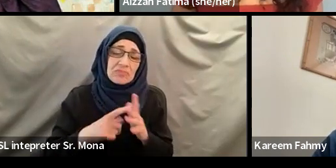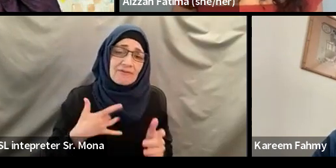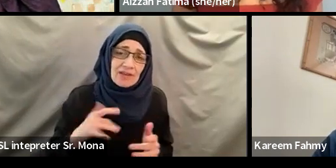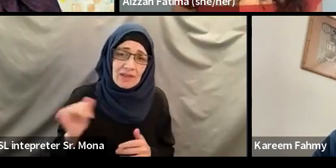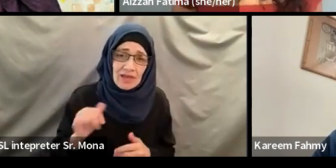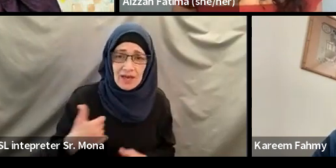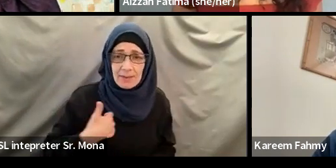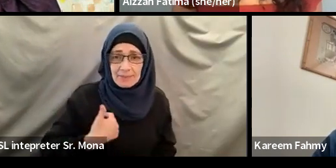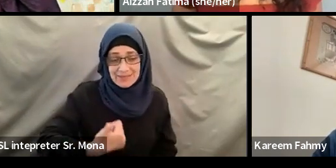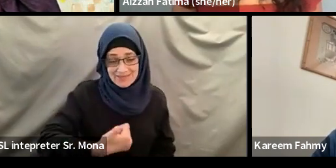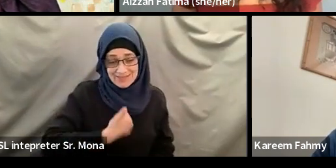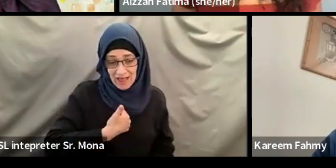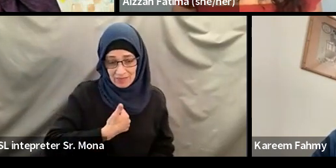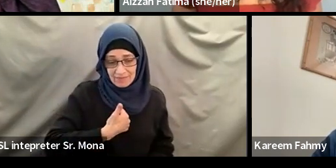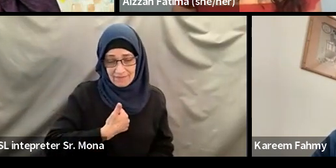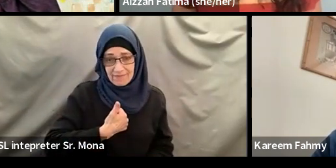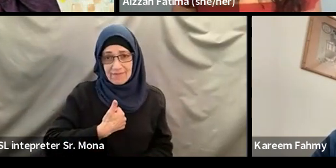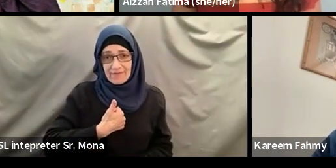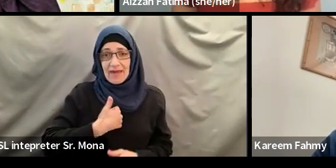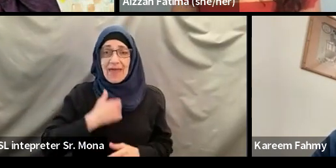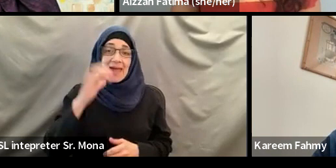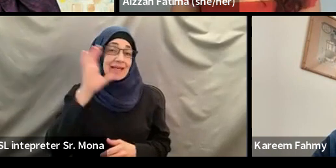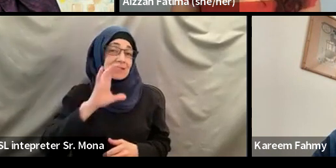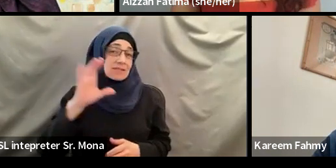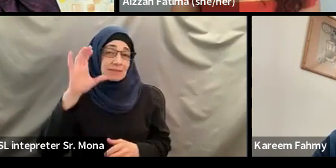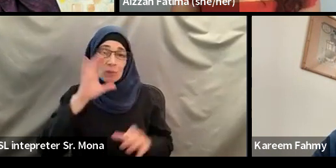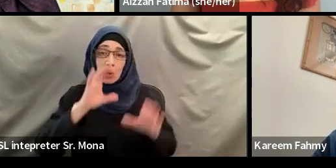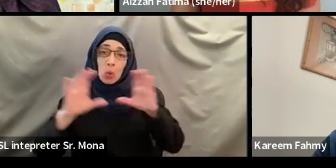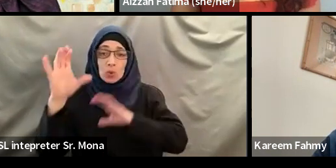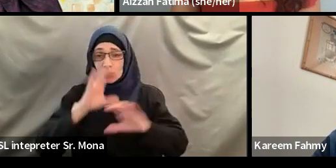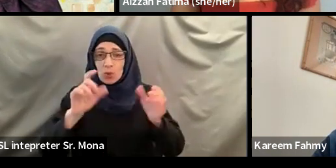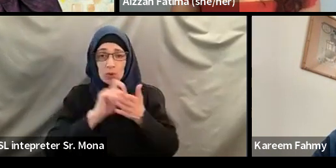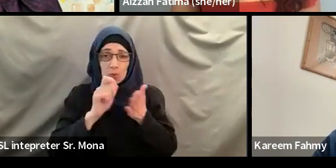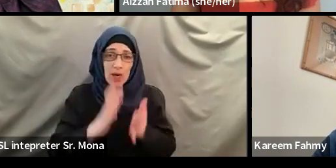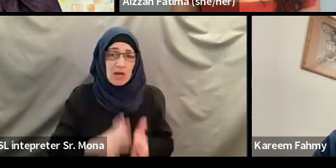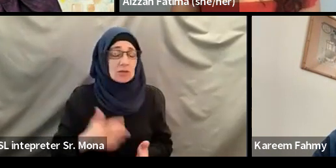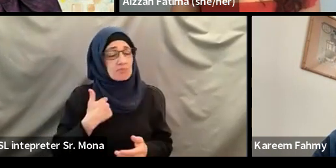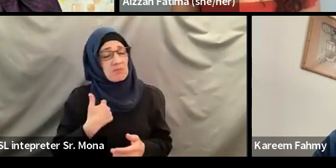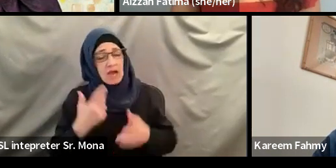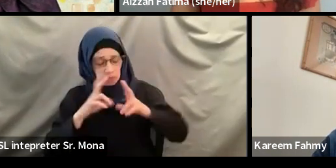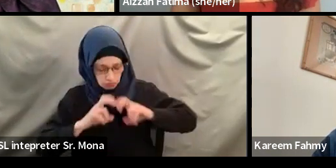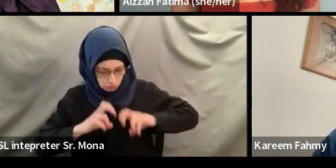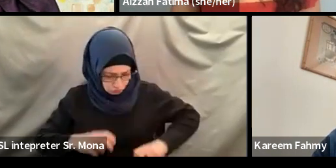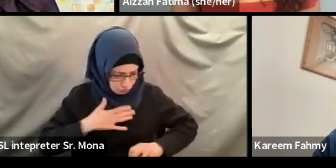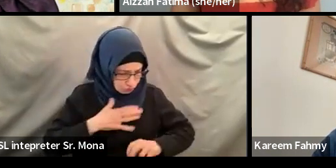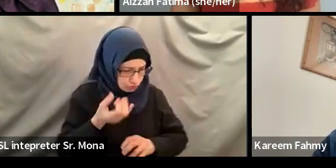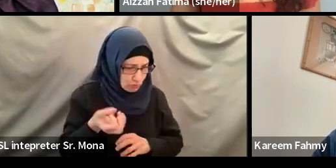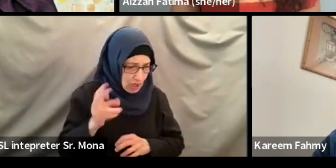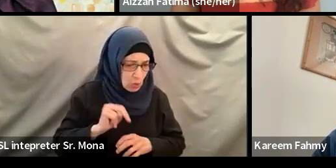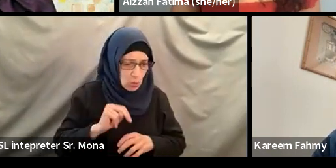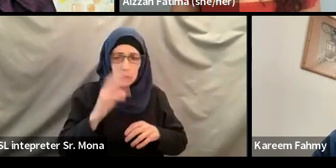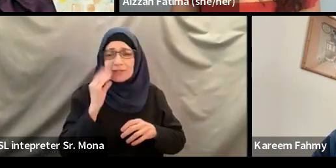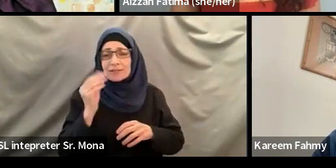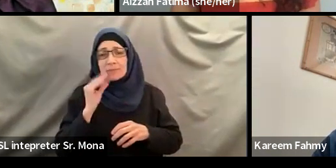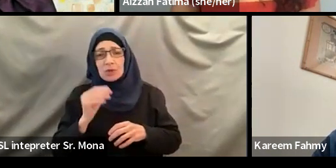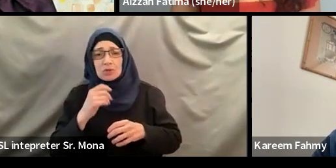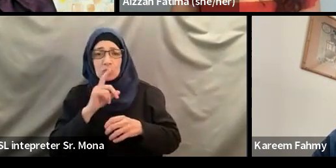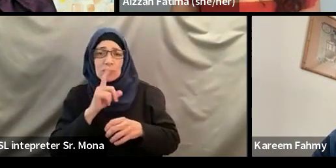a self-exploratory writer. I like to explore my own experiences, make sense of them, extract meaning from